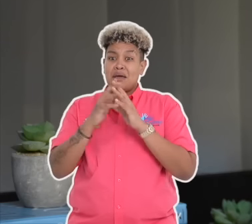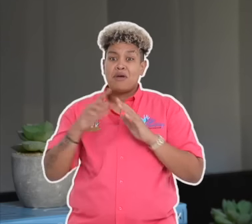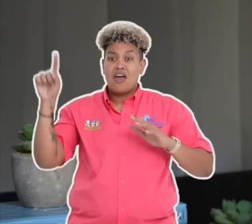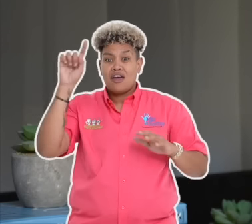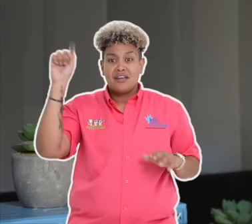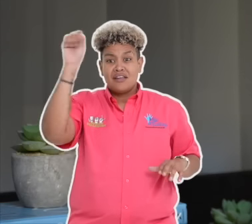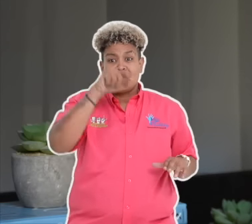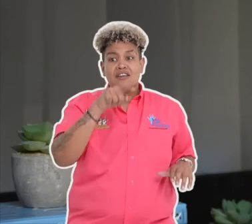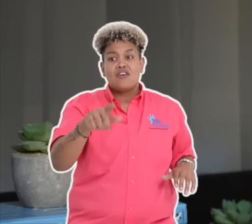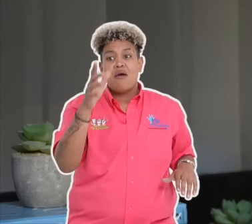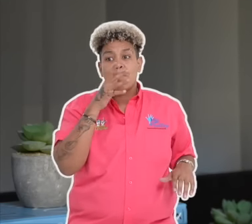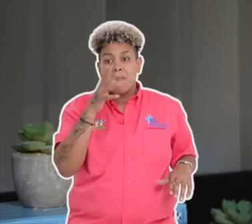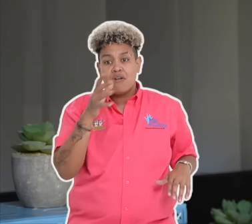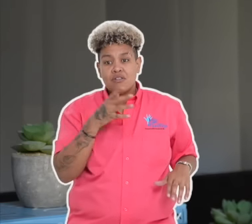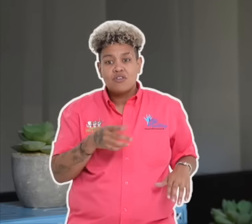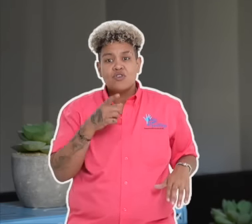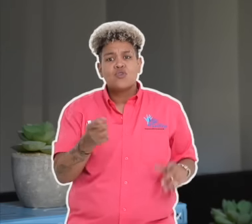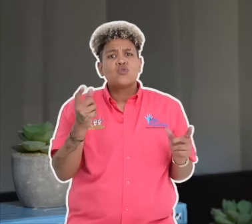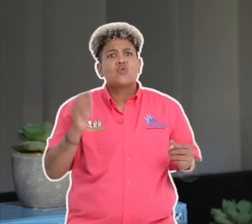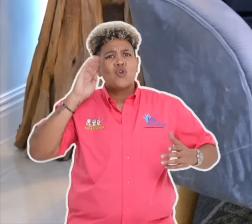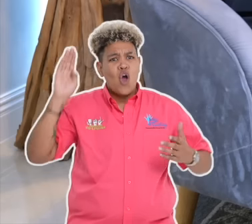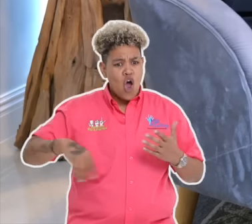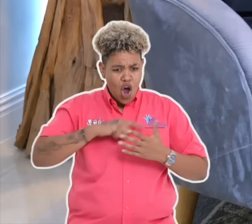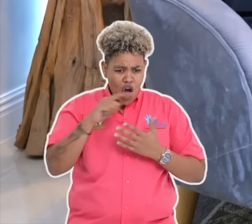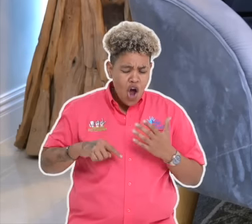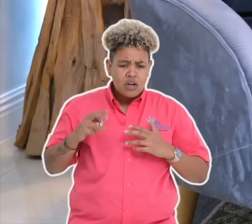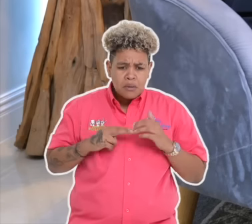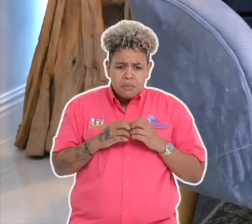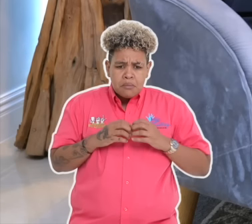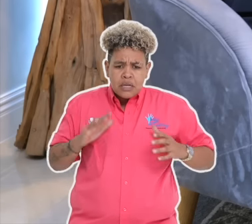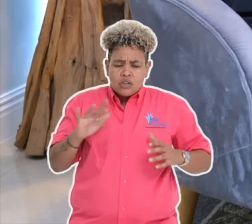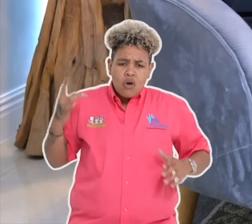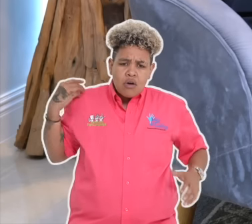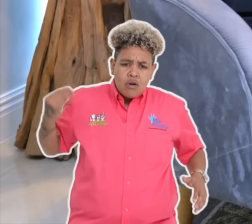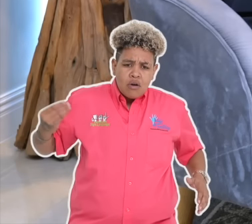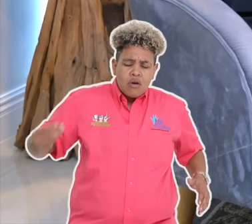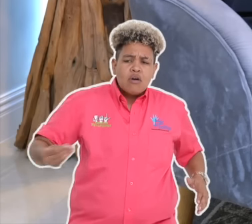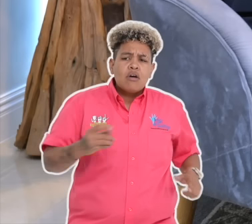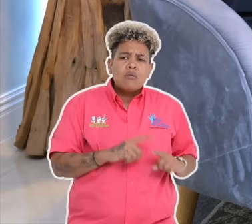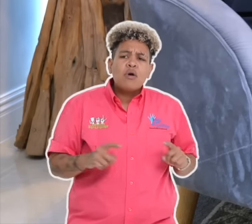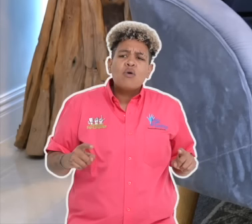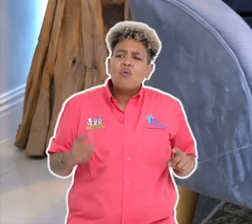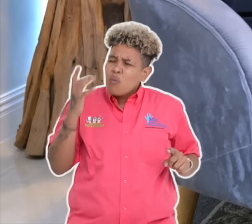pharmacies across the United States of America. You are a mother. You are doing all of this. You're building all of this.